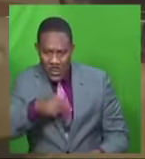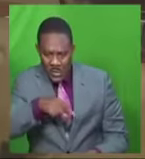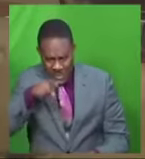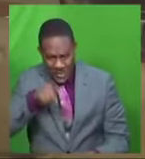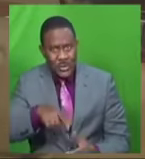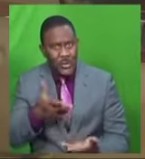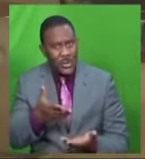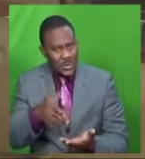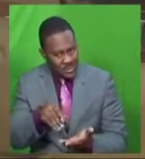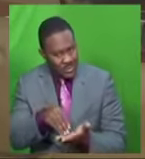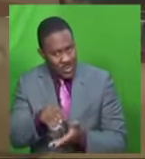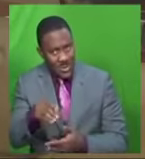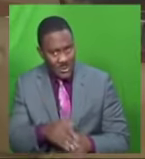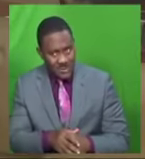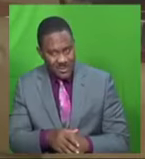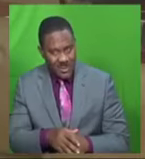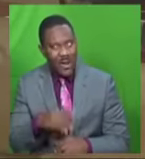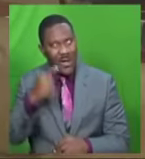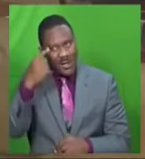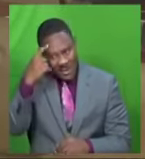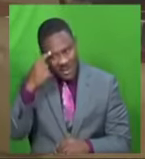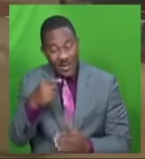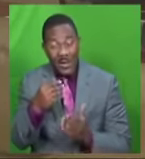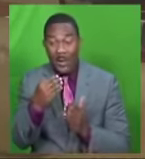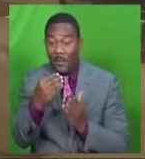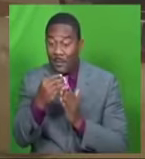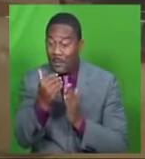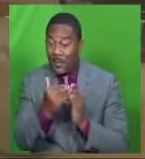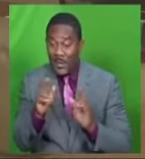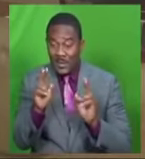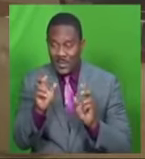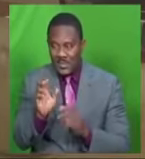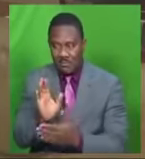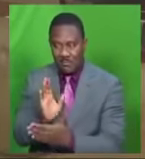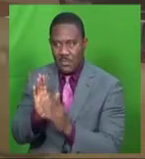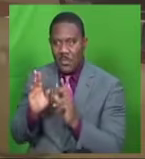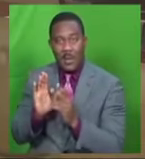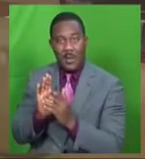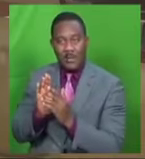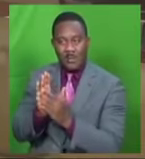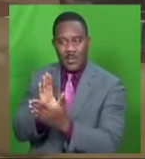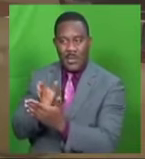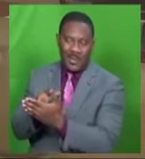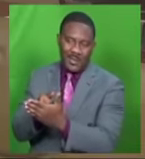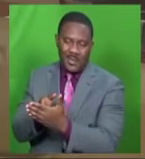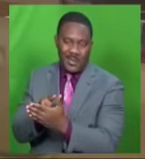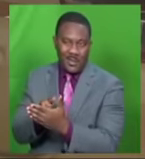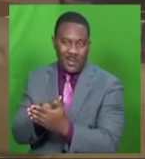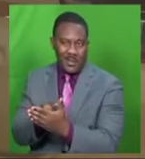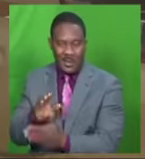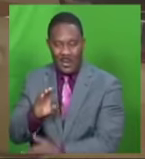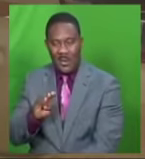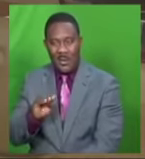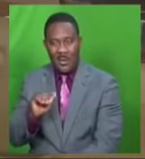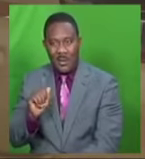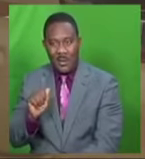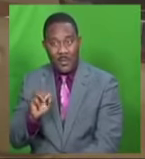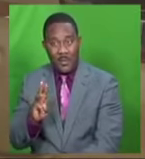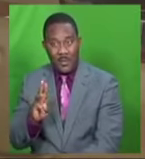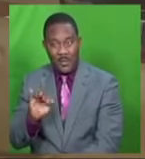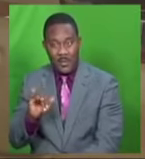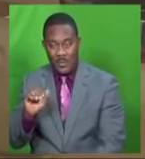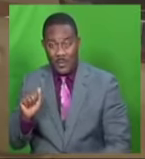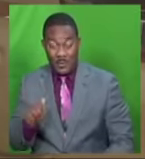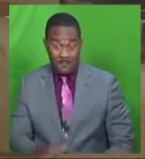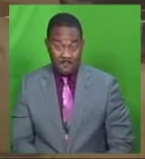budget is anti-Bawumia. Yeah. Mr. Speaker, to talk briefly on the water sector, this government is not a serious